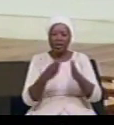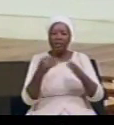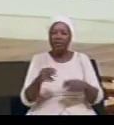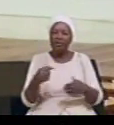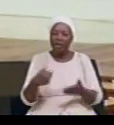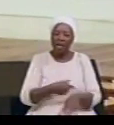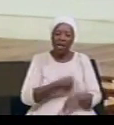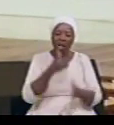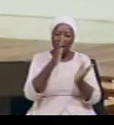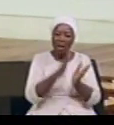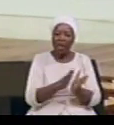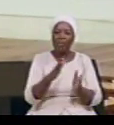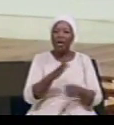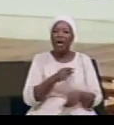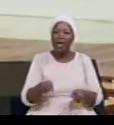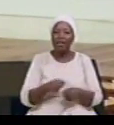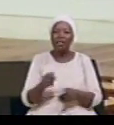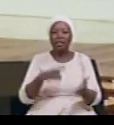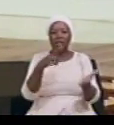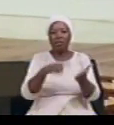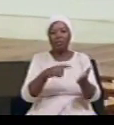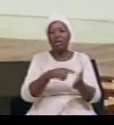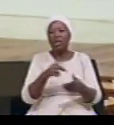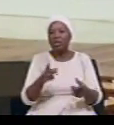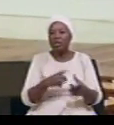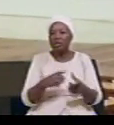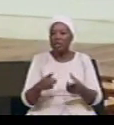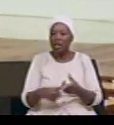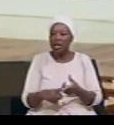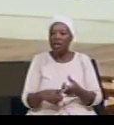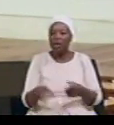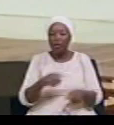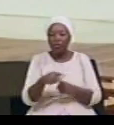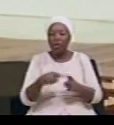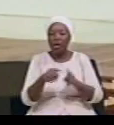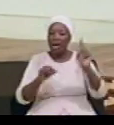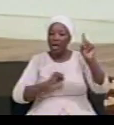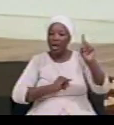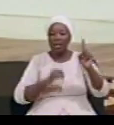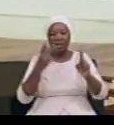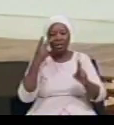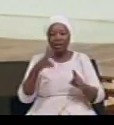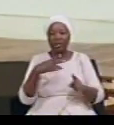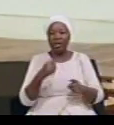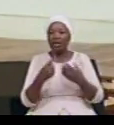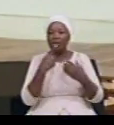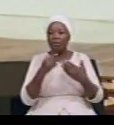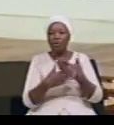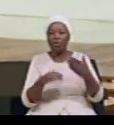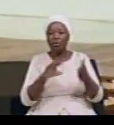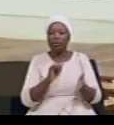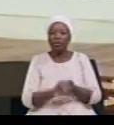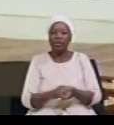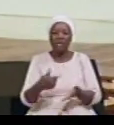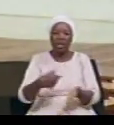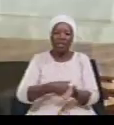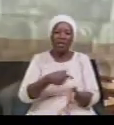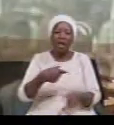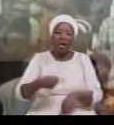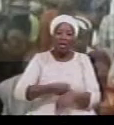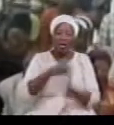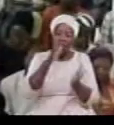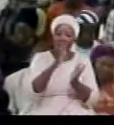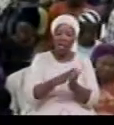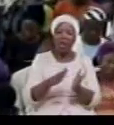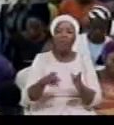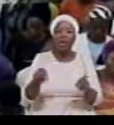the blood of that lamb, the blood of the substitute, I will pass over